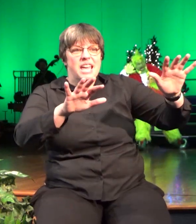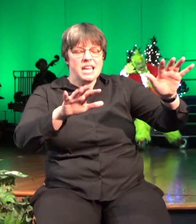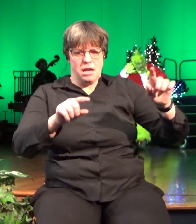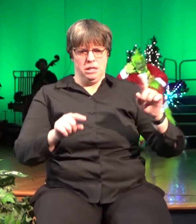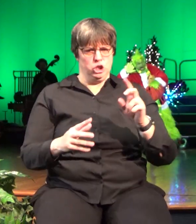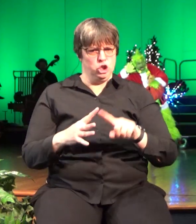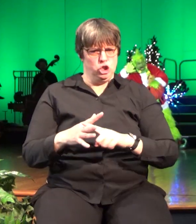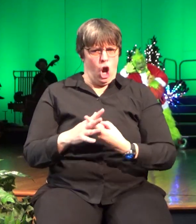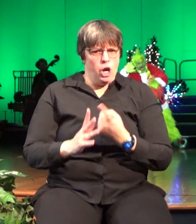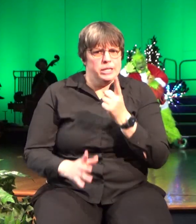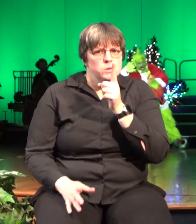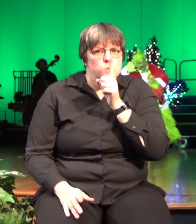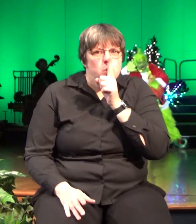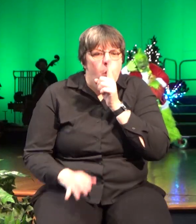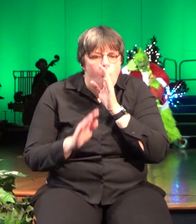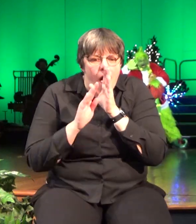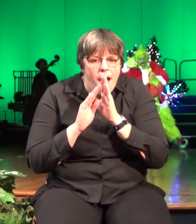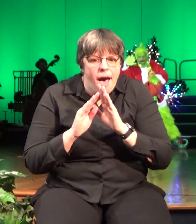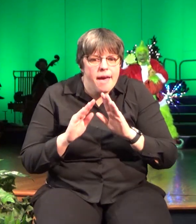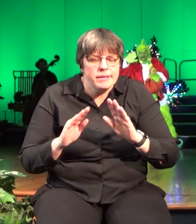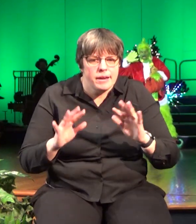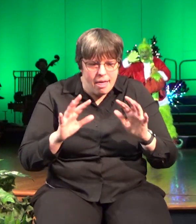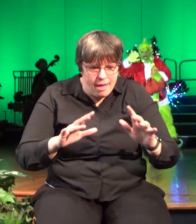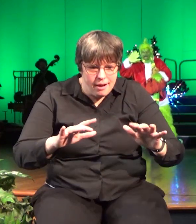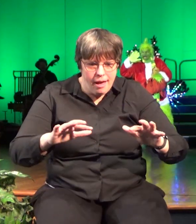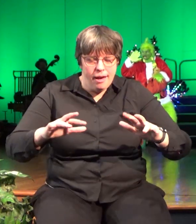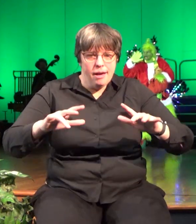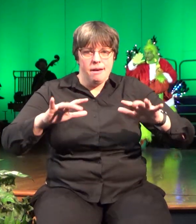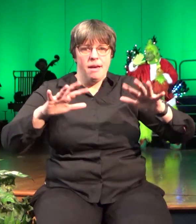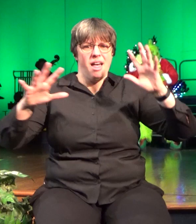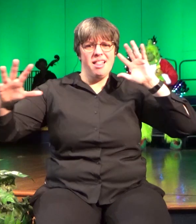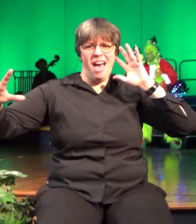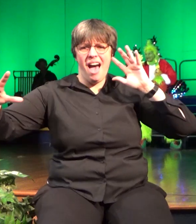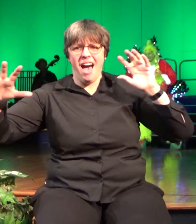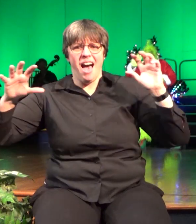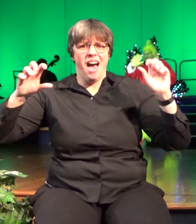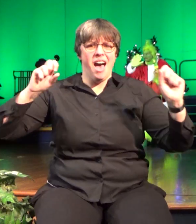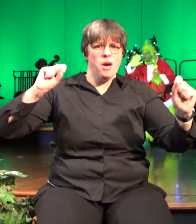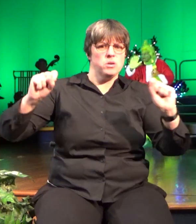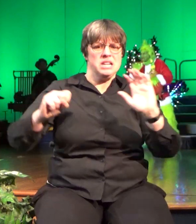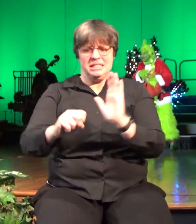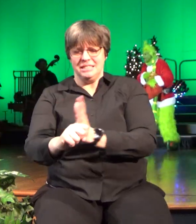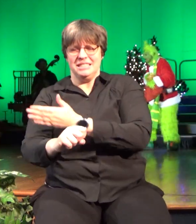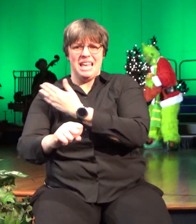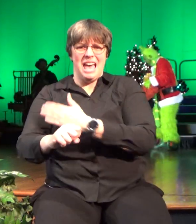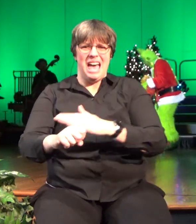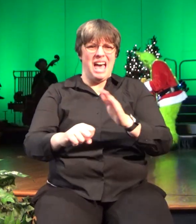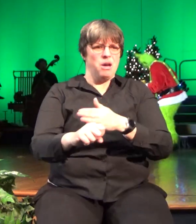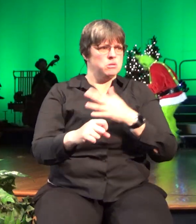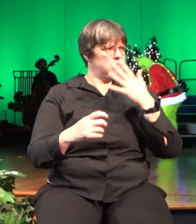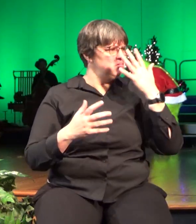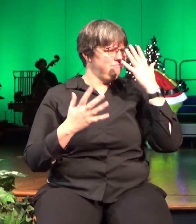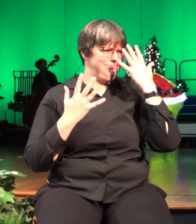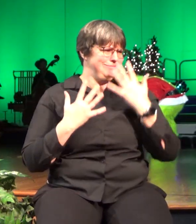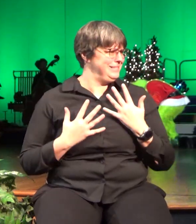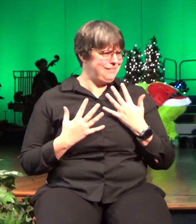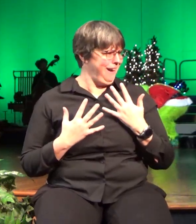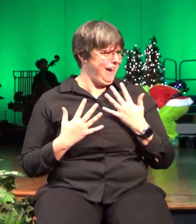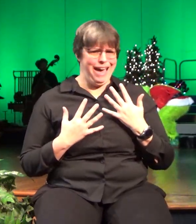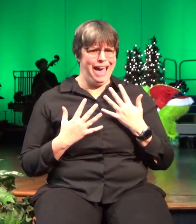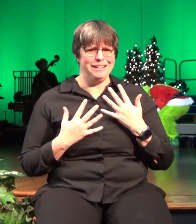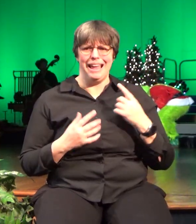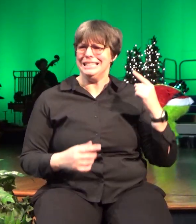in low, then it started to grow. But the sound wasn't sad. Why, this